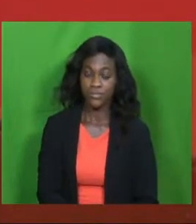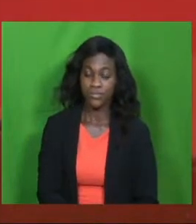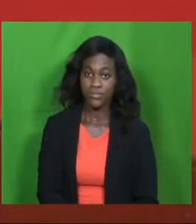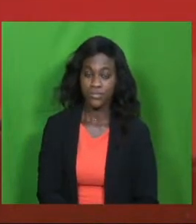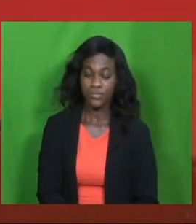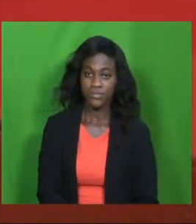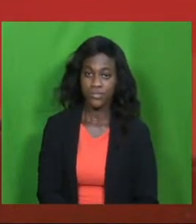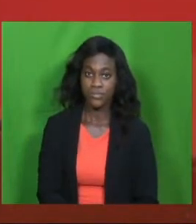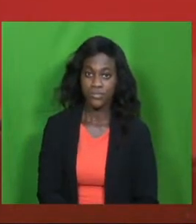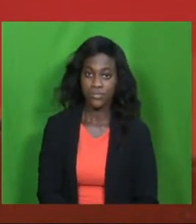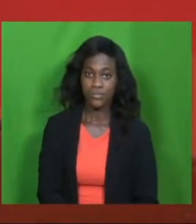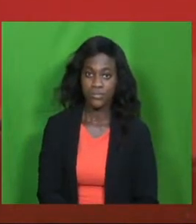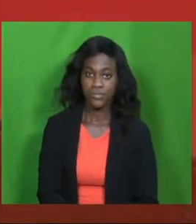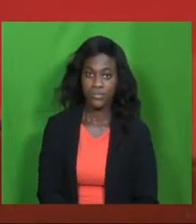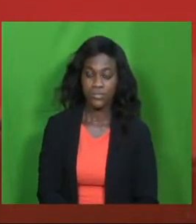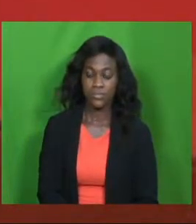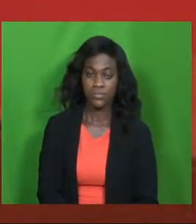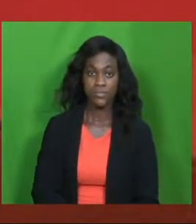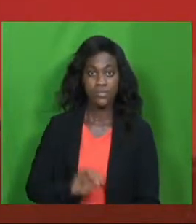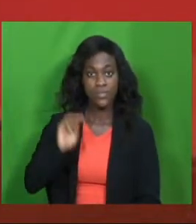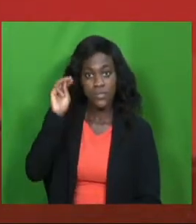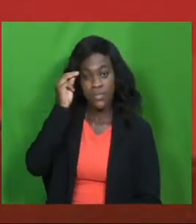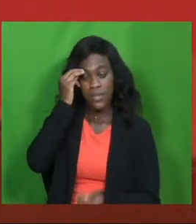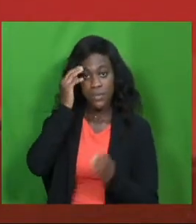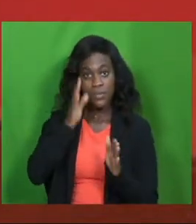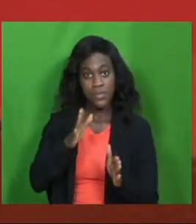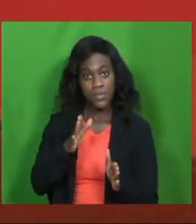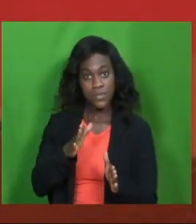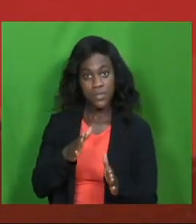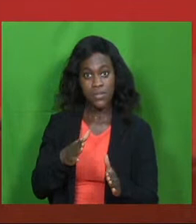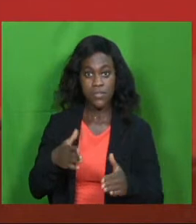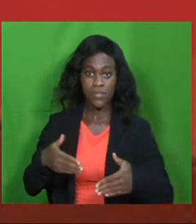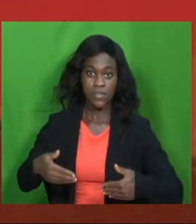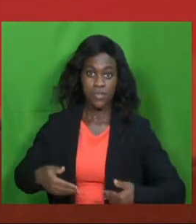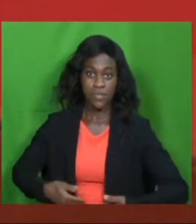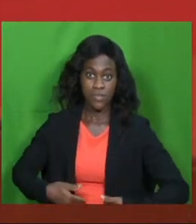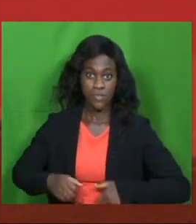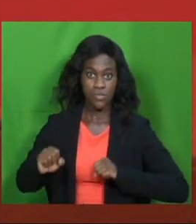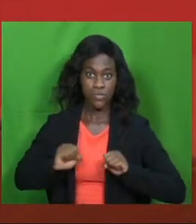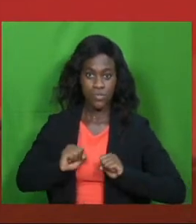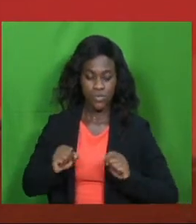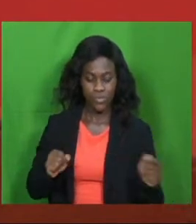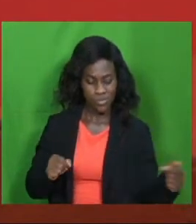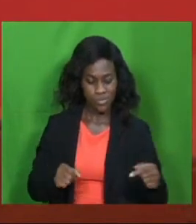Minister for Youth and Sports will now take the seat.